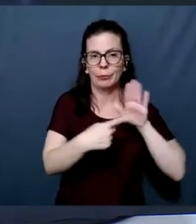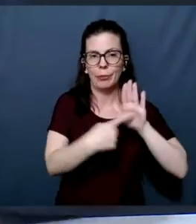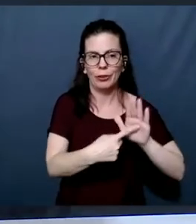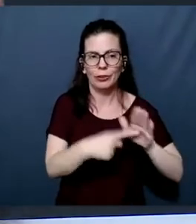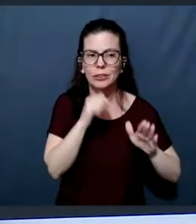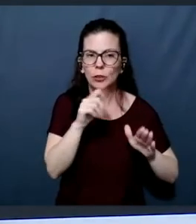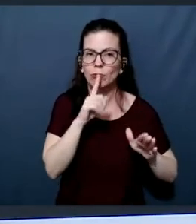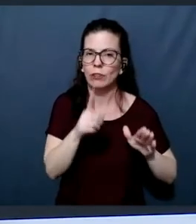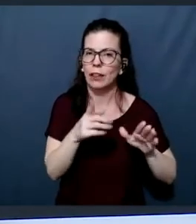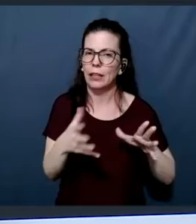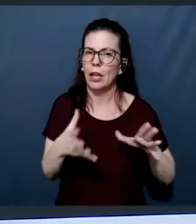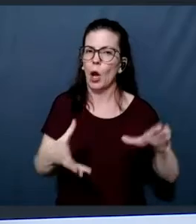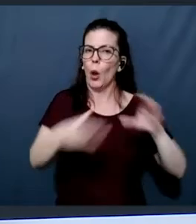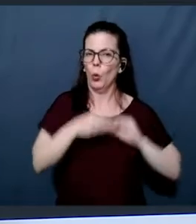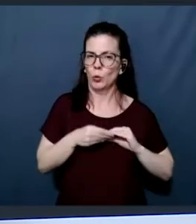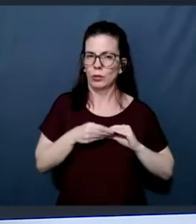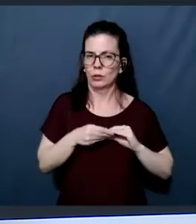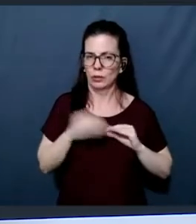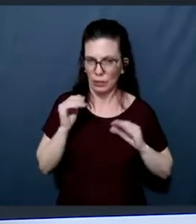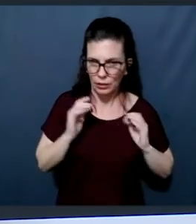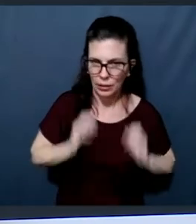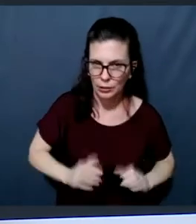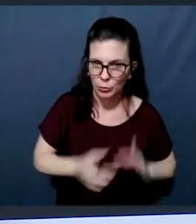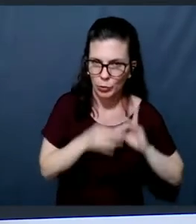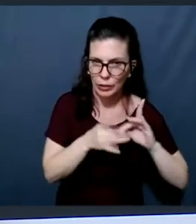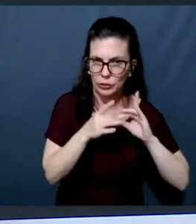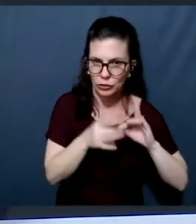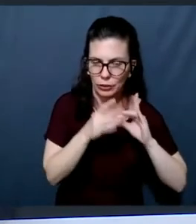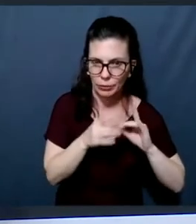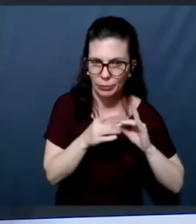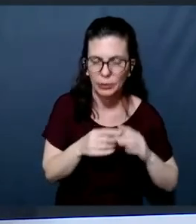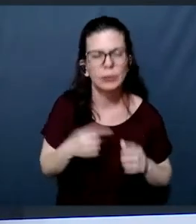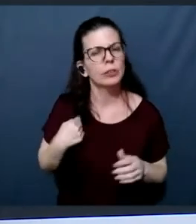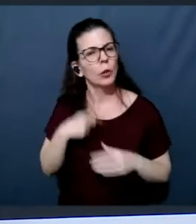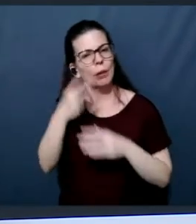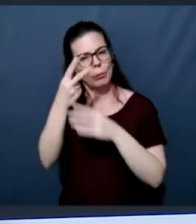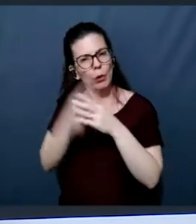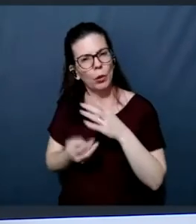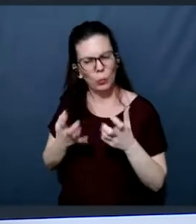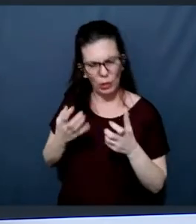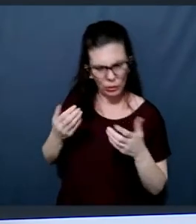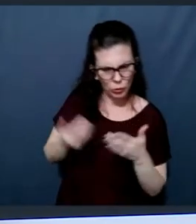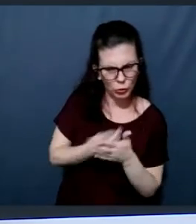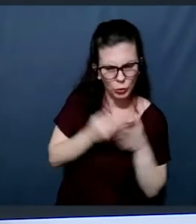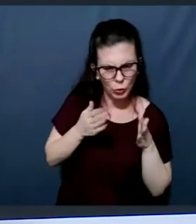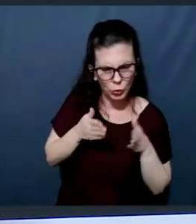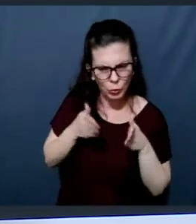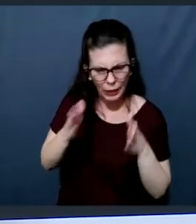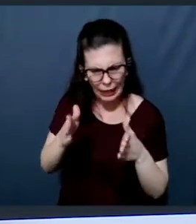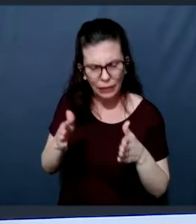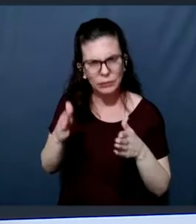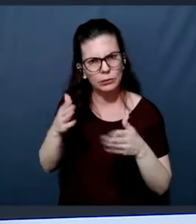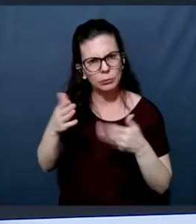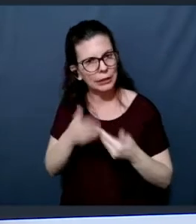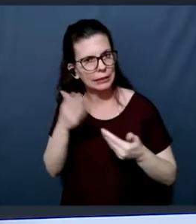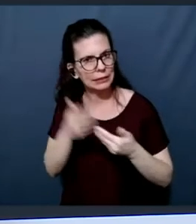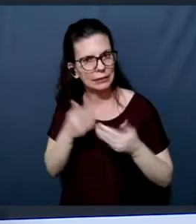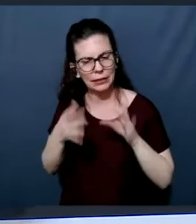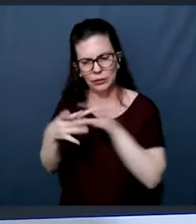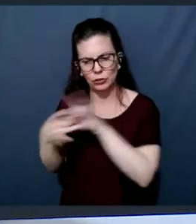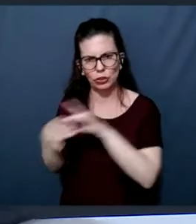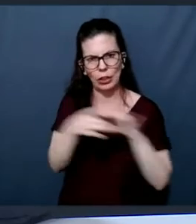relationship. And so I think we both wanted to find new ways to make it easy for our joint brands, customers,